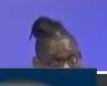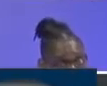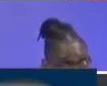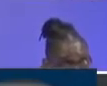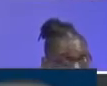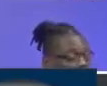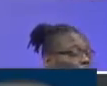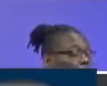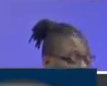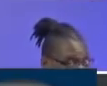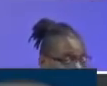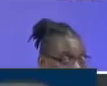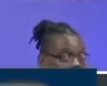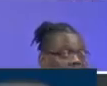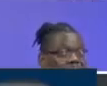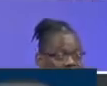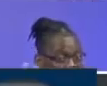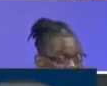Friday,